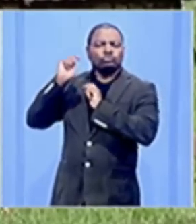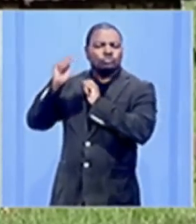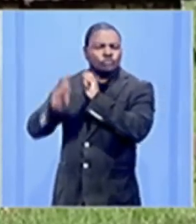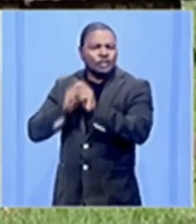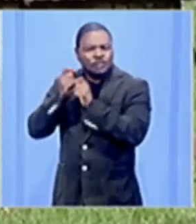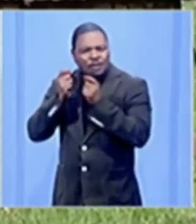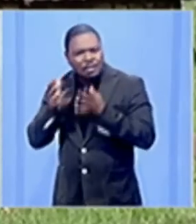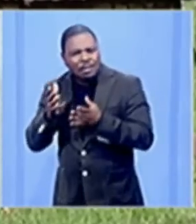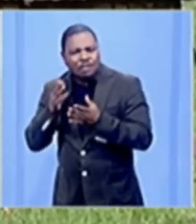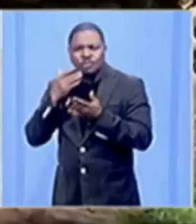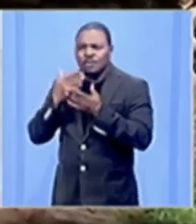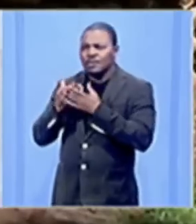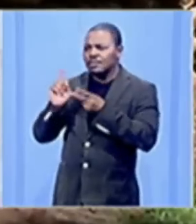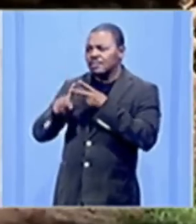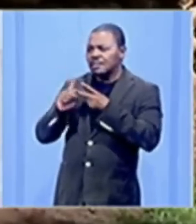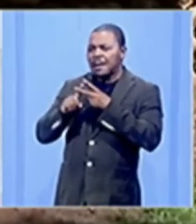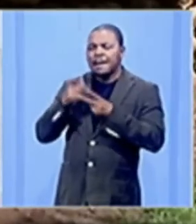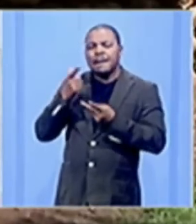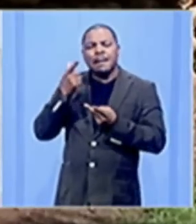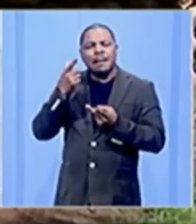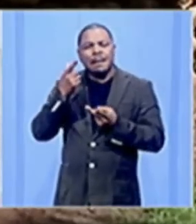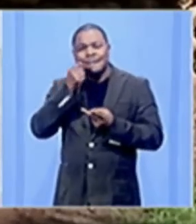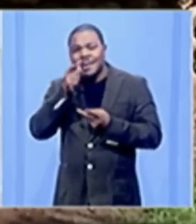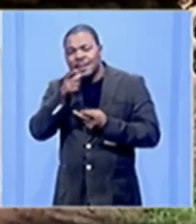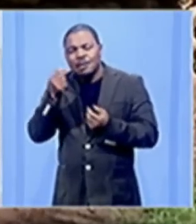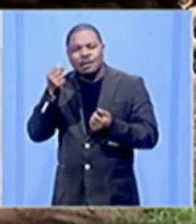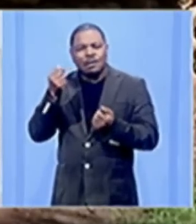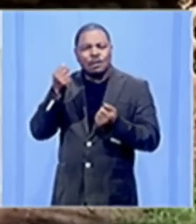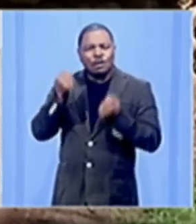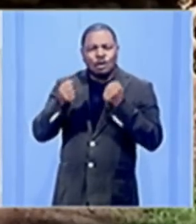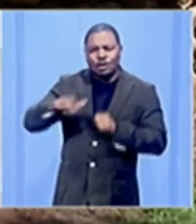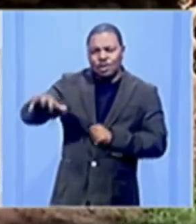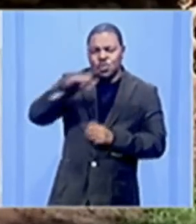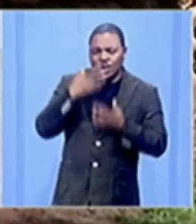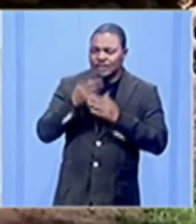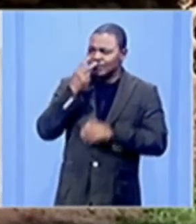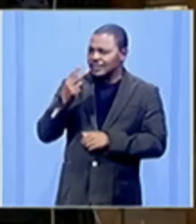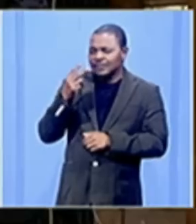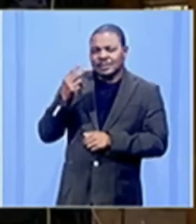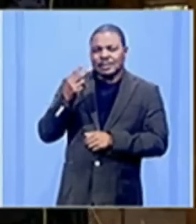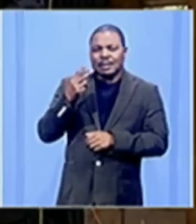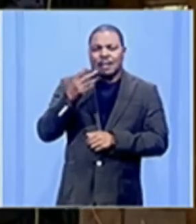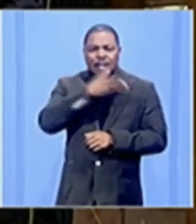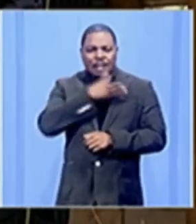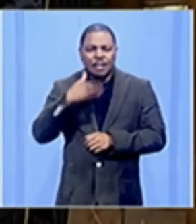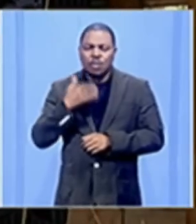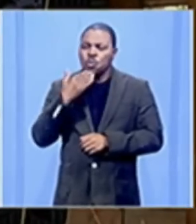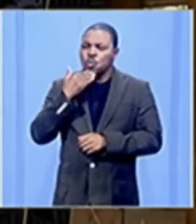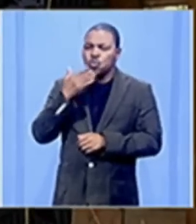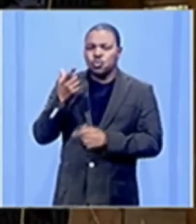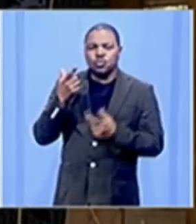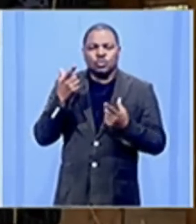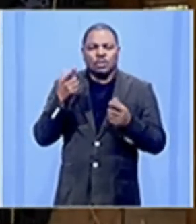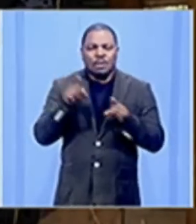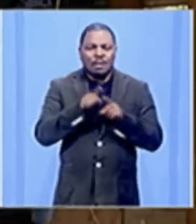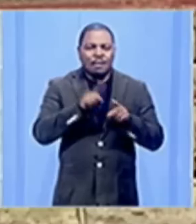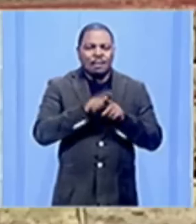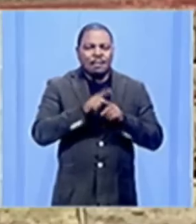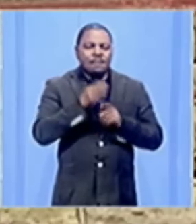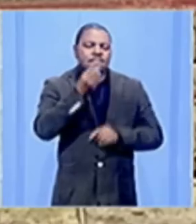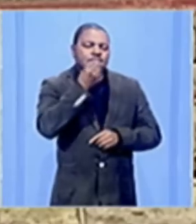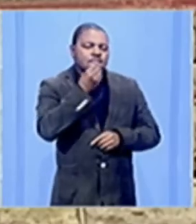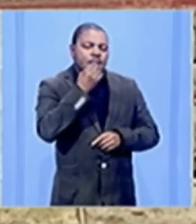healer, you'll be able to see men in the courtyard, you'll be able to see ladies who will be doing giving you some food